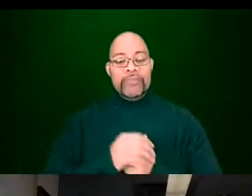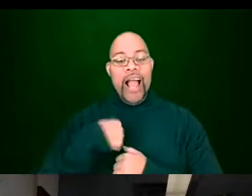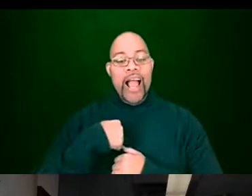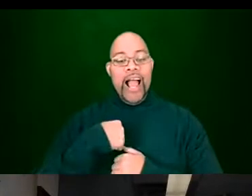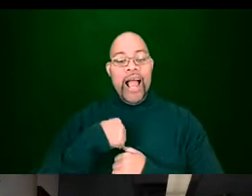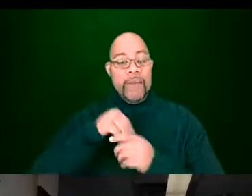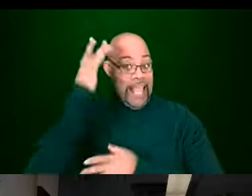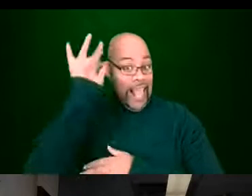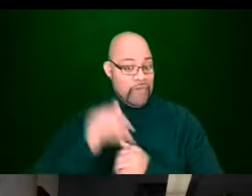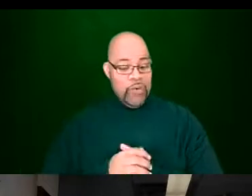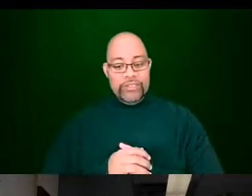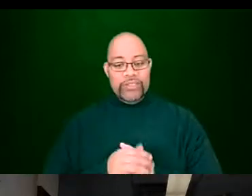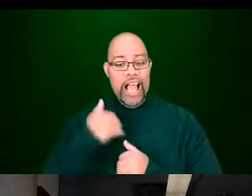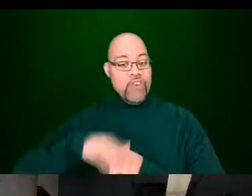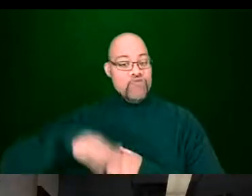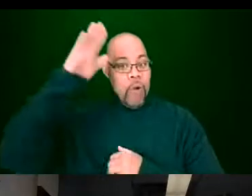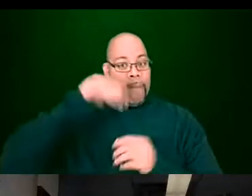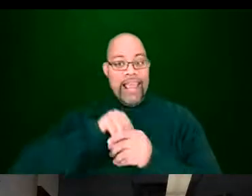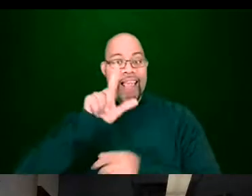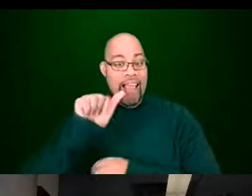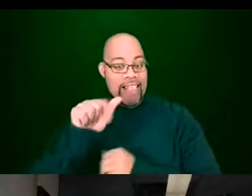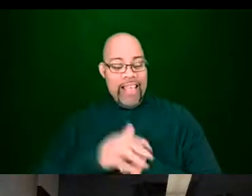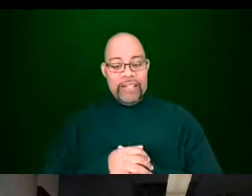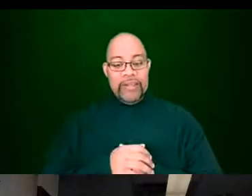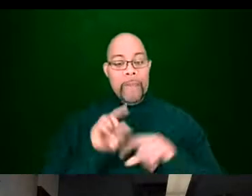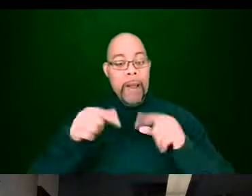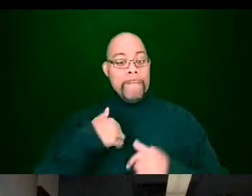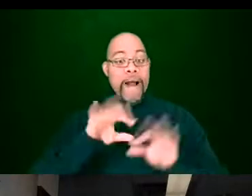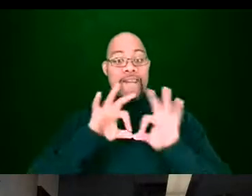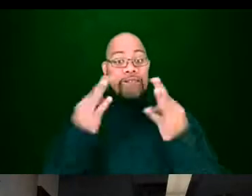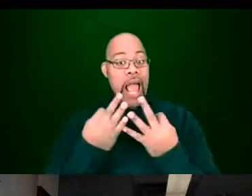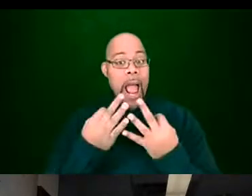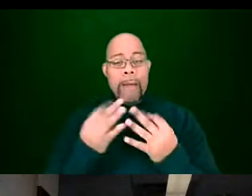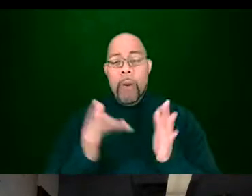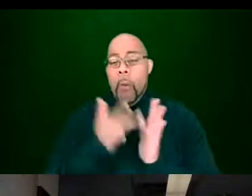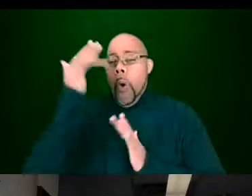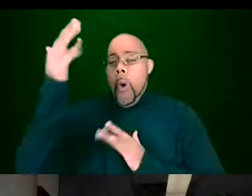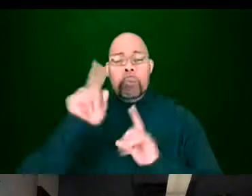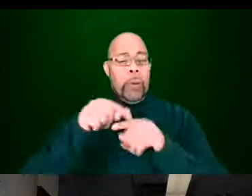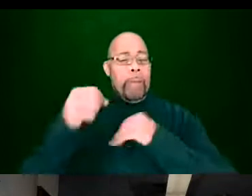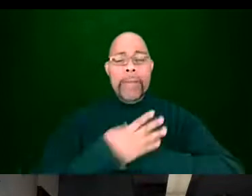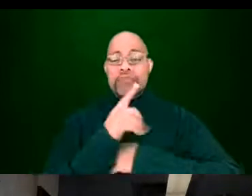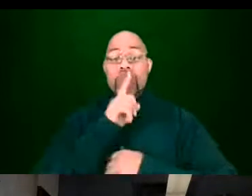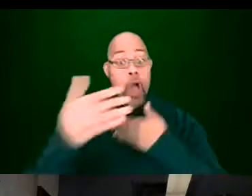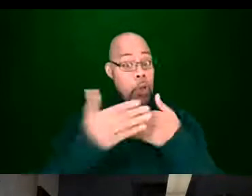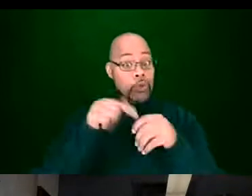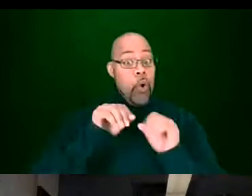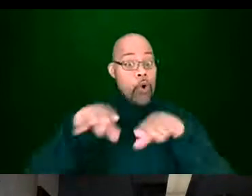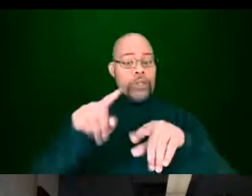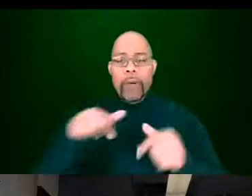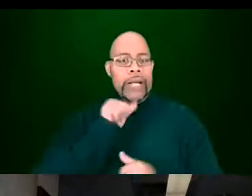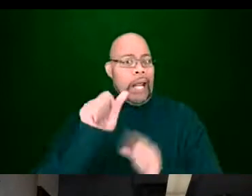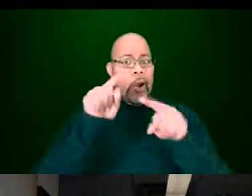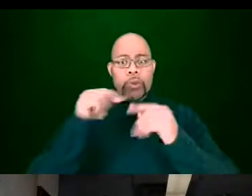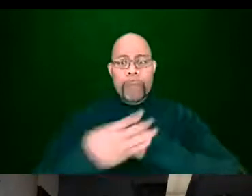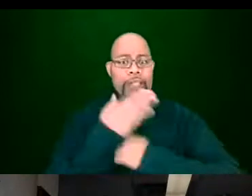in California and I grew up in Los Angeles, but my family rarely went to the beach. We're really close to the ocean, but we just didn't go